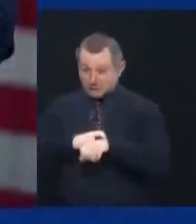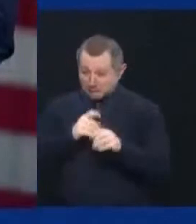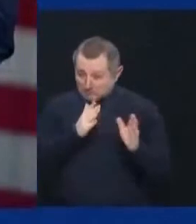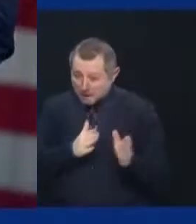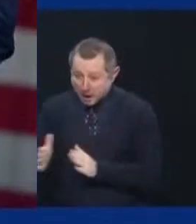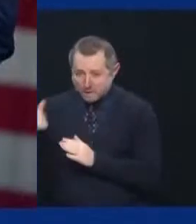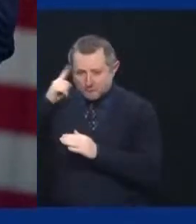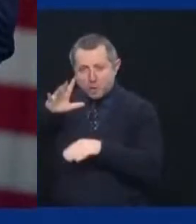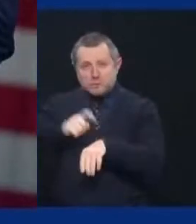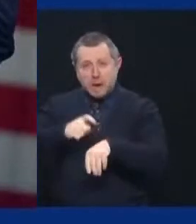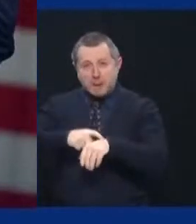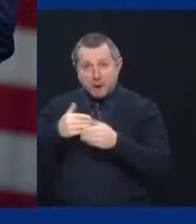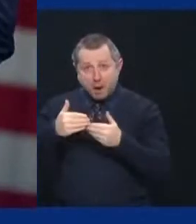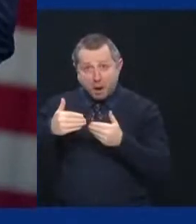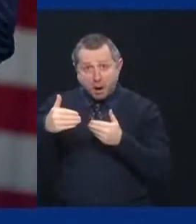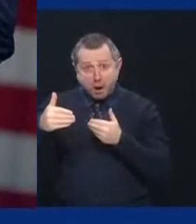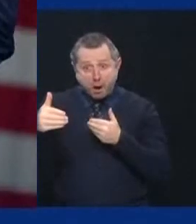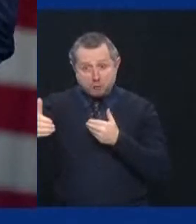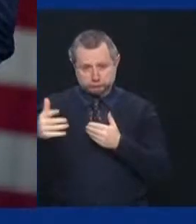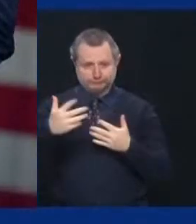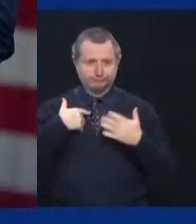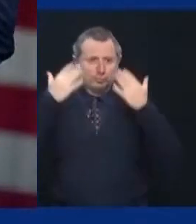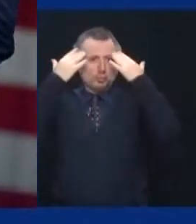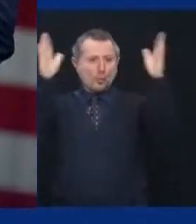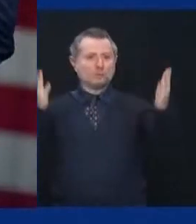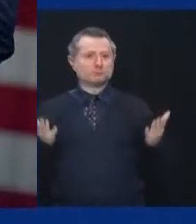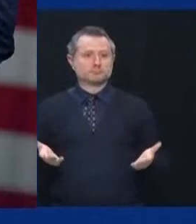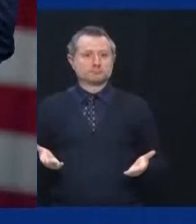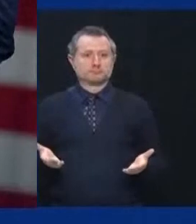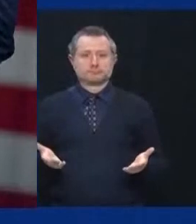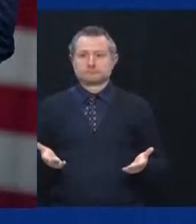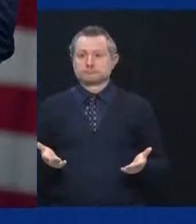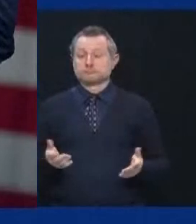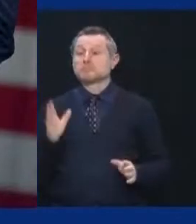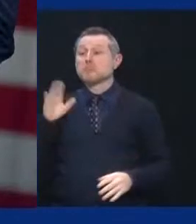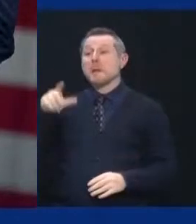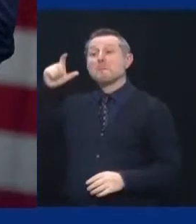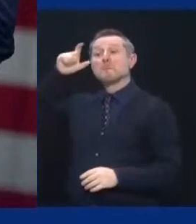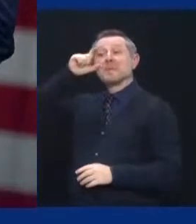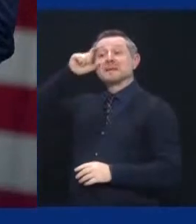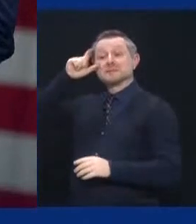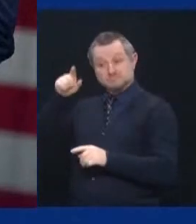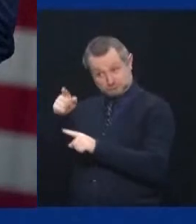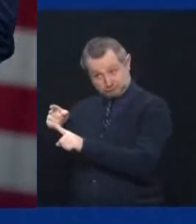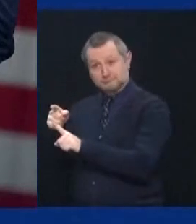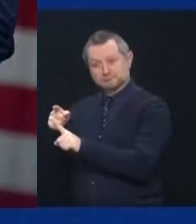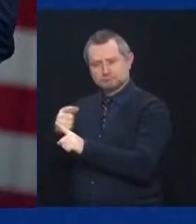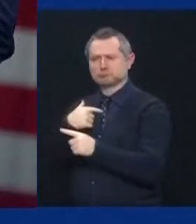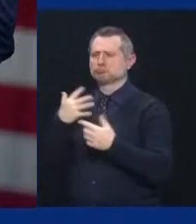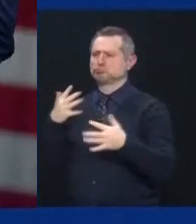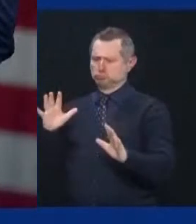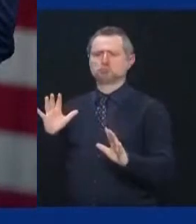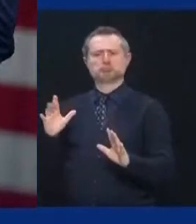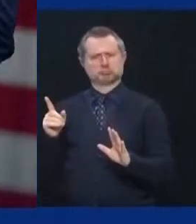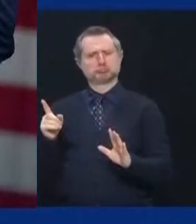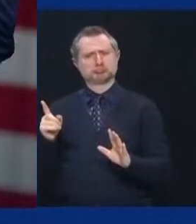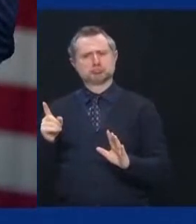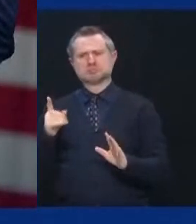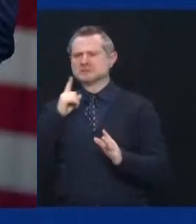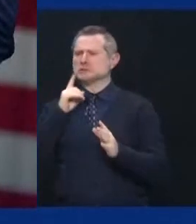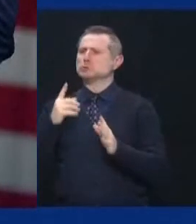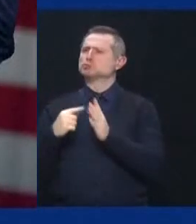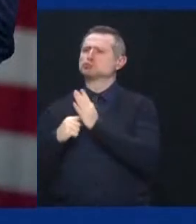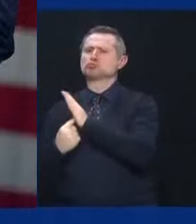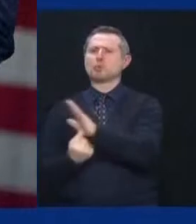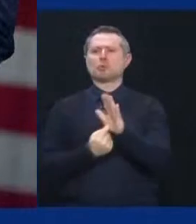long it's going to take. I think President-elect Joe Biden did the nation a service by pointing just this fact out